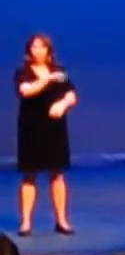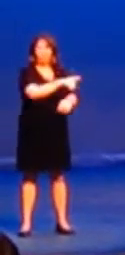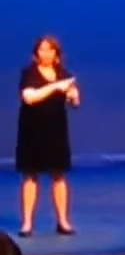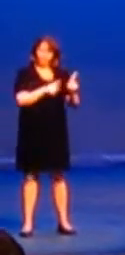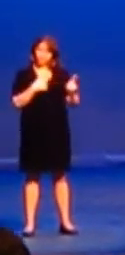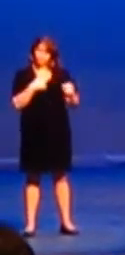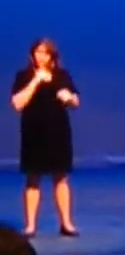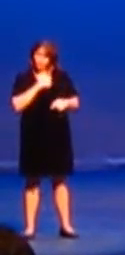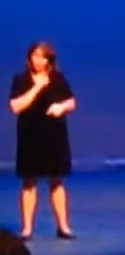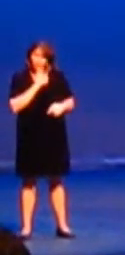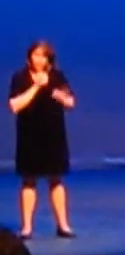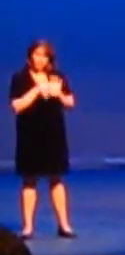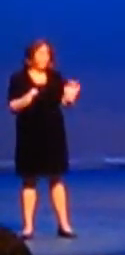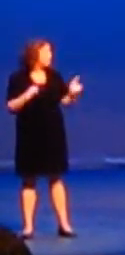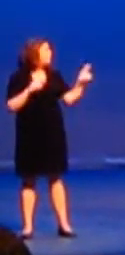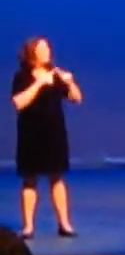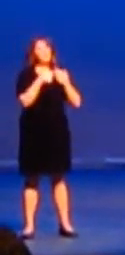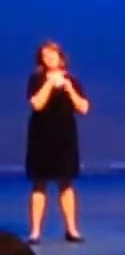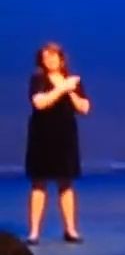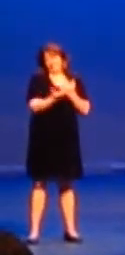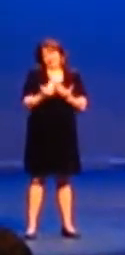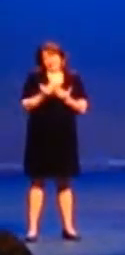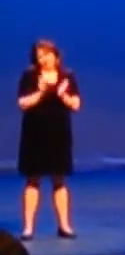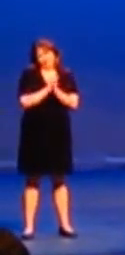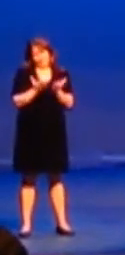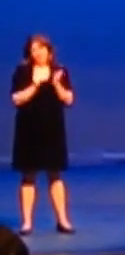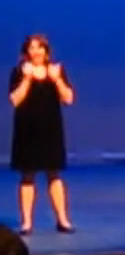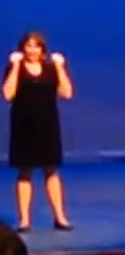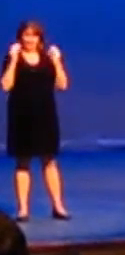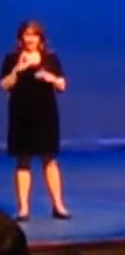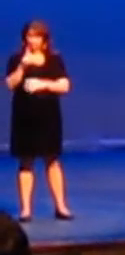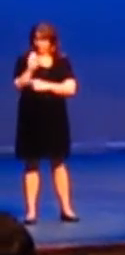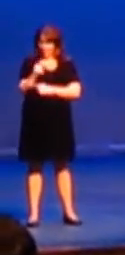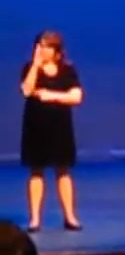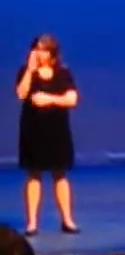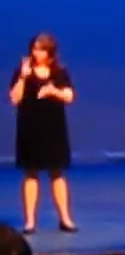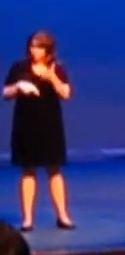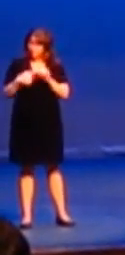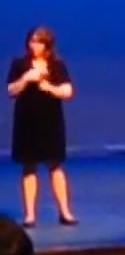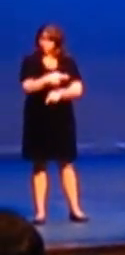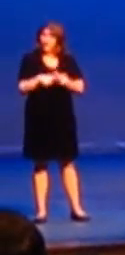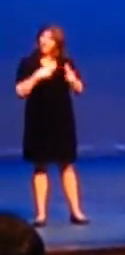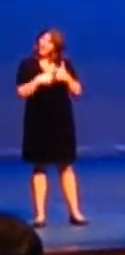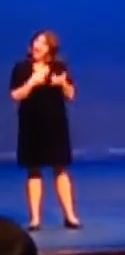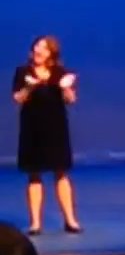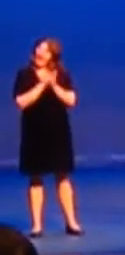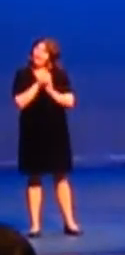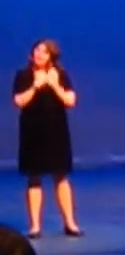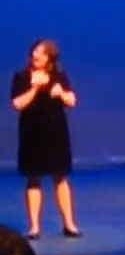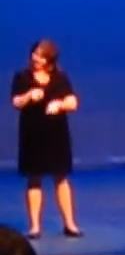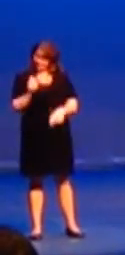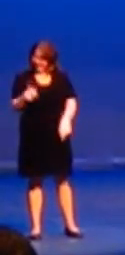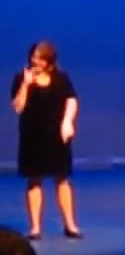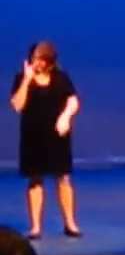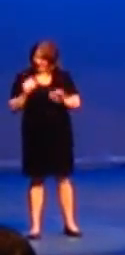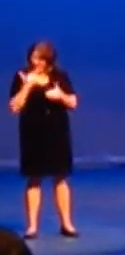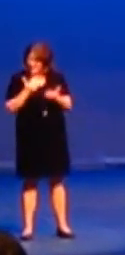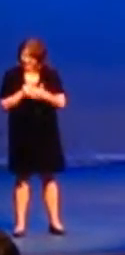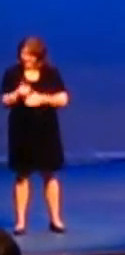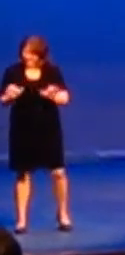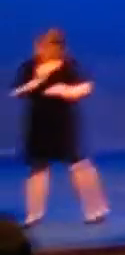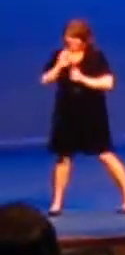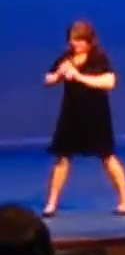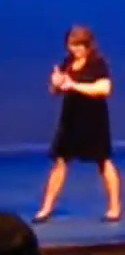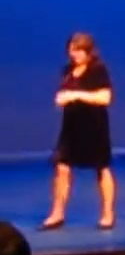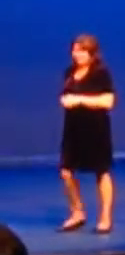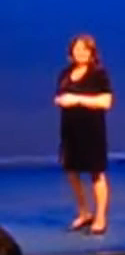but this is a very easy book that Teacher Dan is going to read to you, and he'll be asking you questions. Let's see how well you do. Ready? Here we